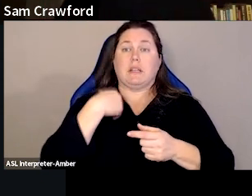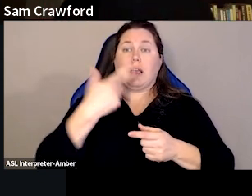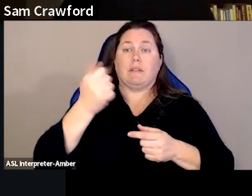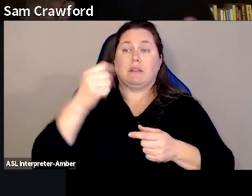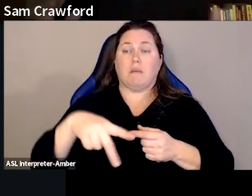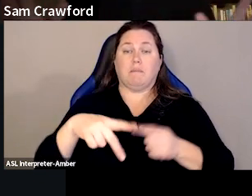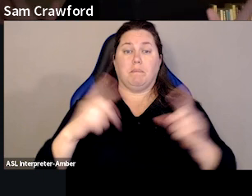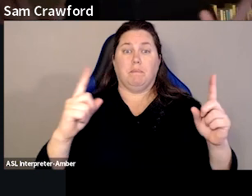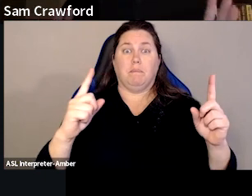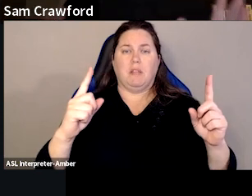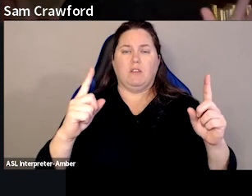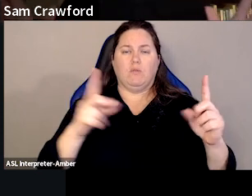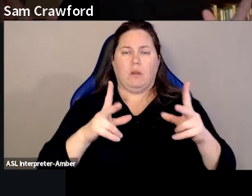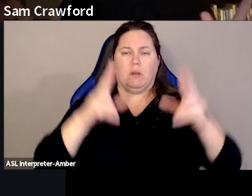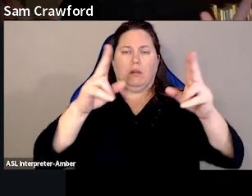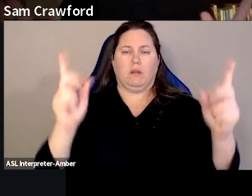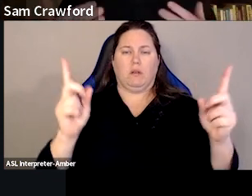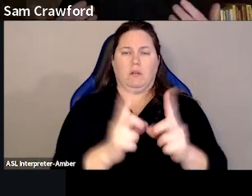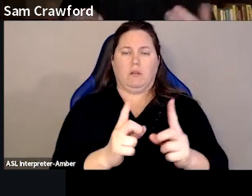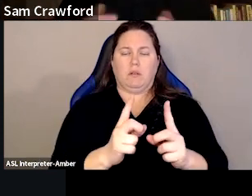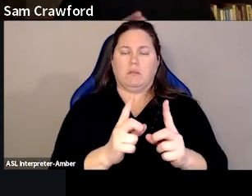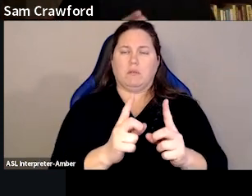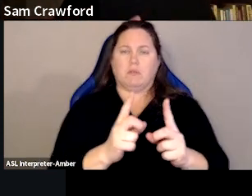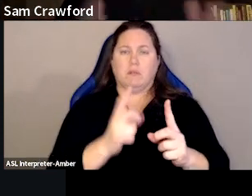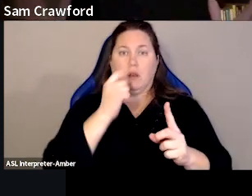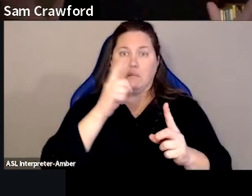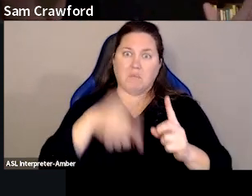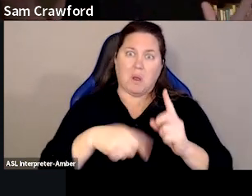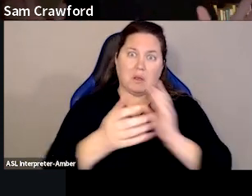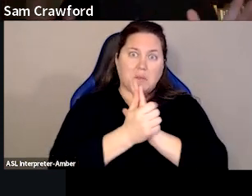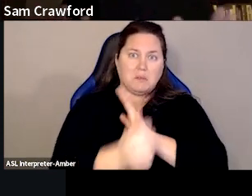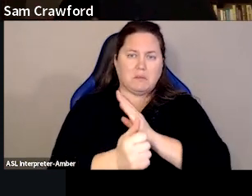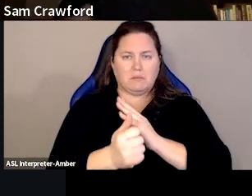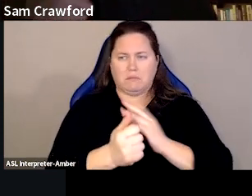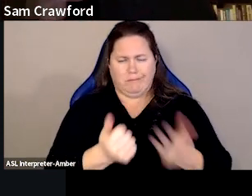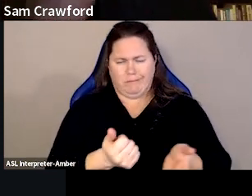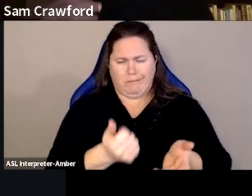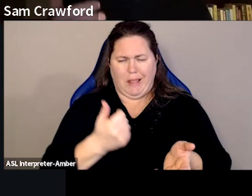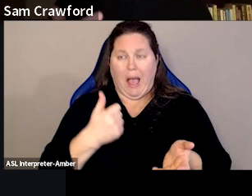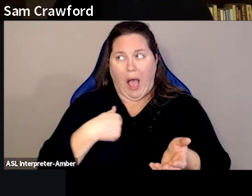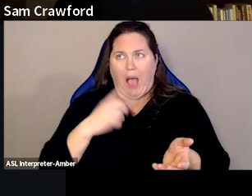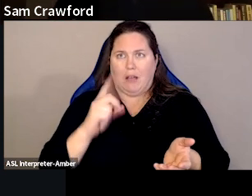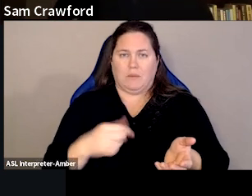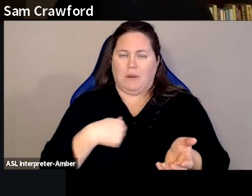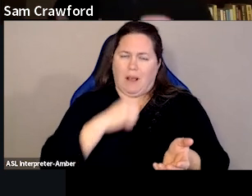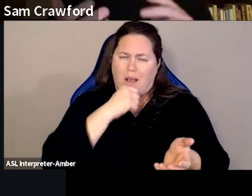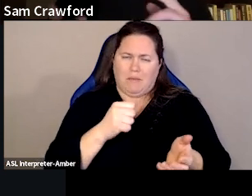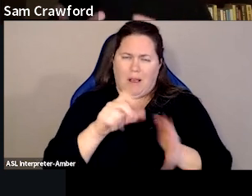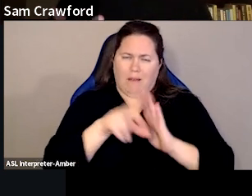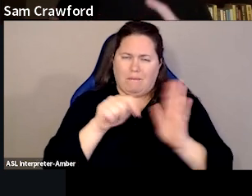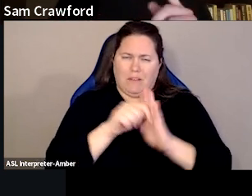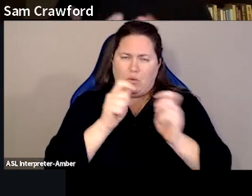button. There's no need to be uber skilled. I do this and I'm not a video editor. It also gets rid